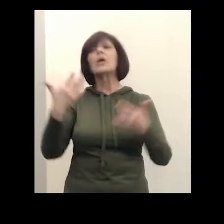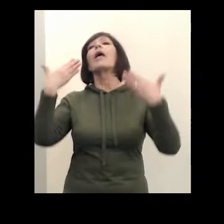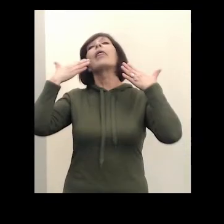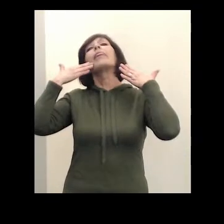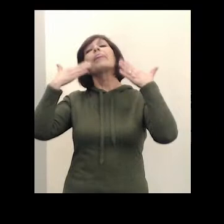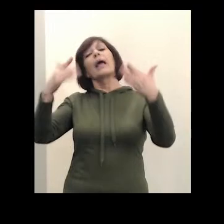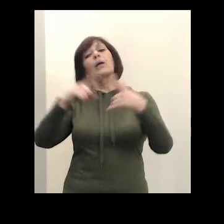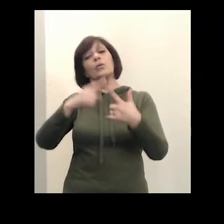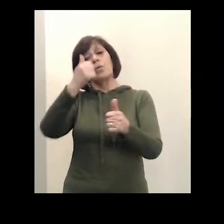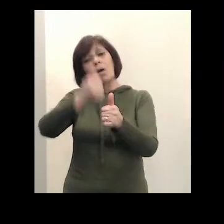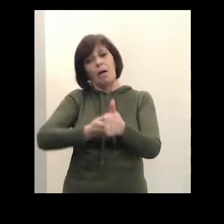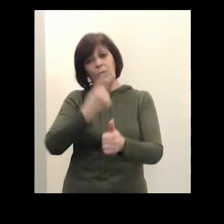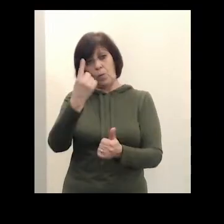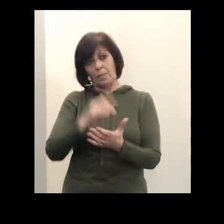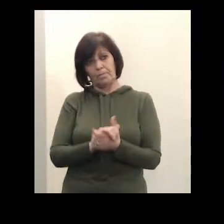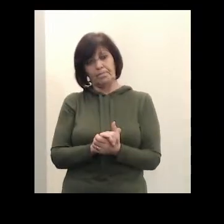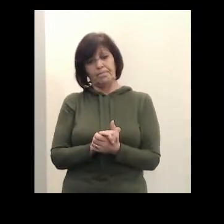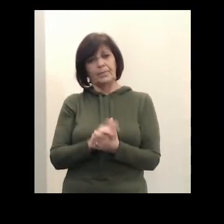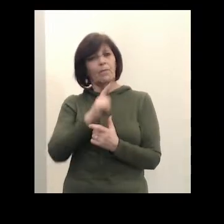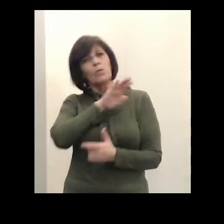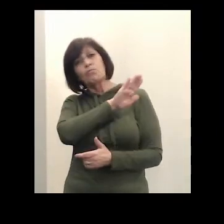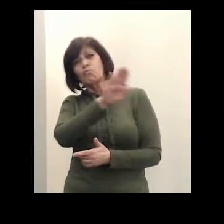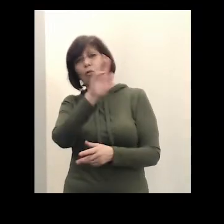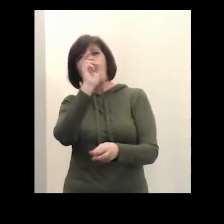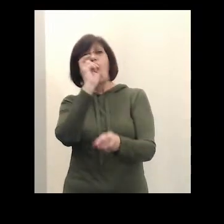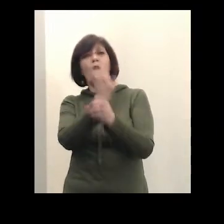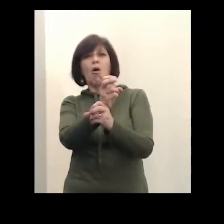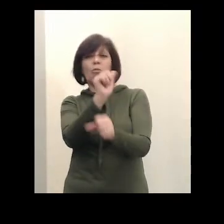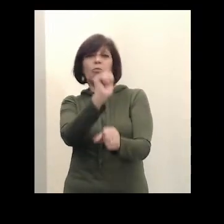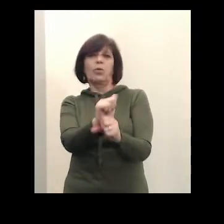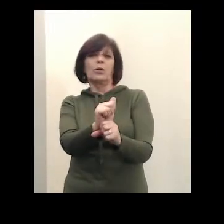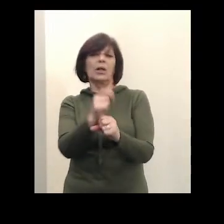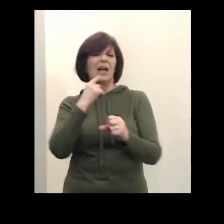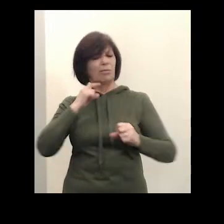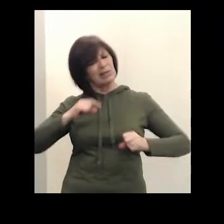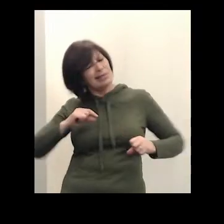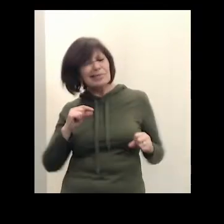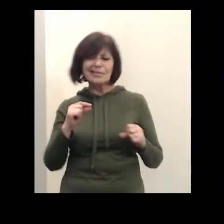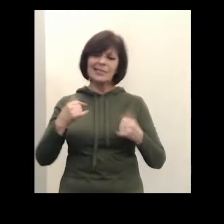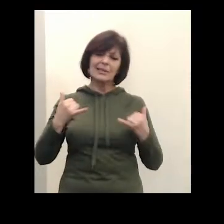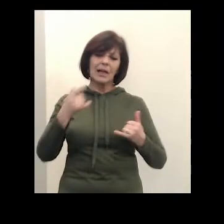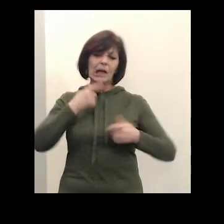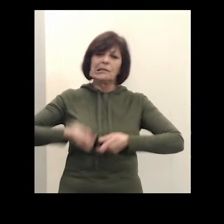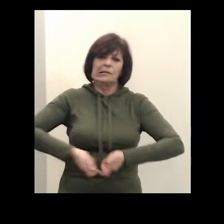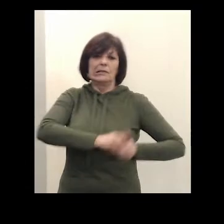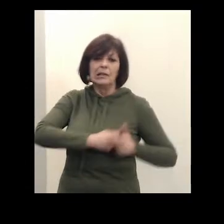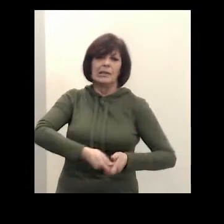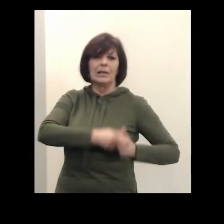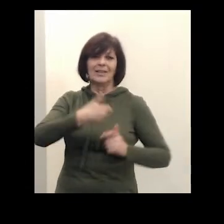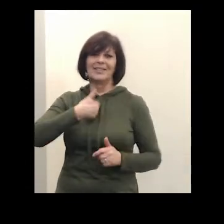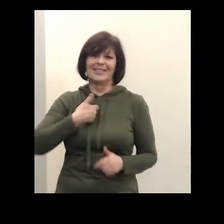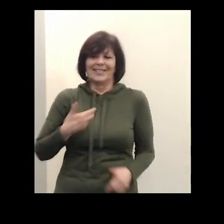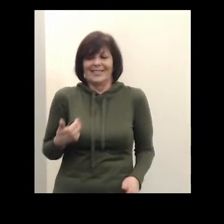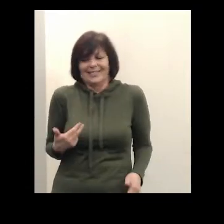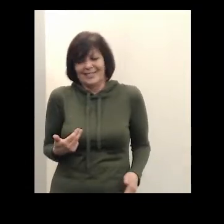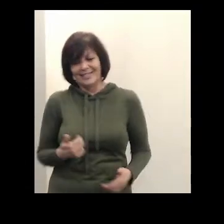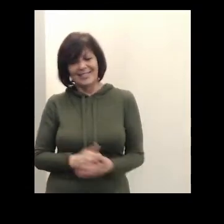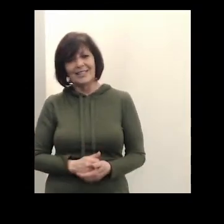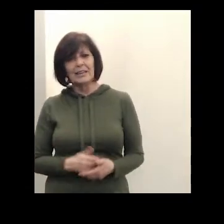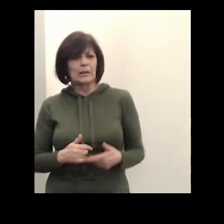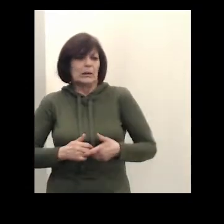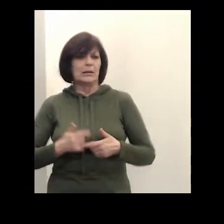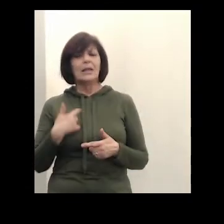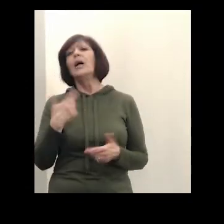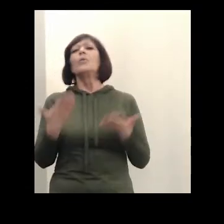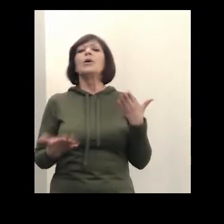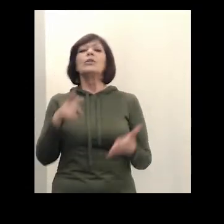everybody for all your hard work. I'm a little sore today because I did a bunch of shoveling myself, so I probably should have taken